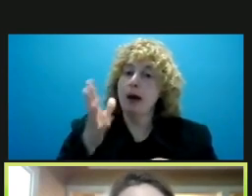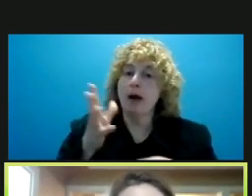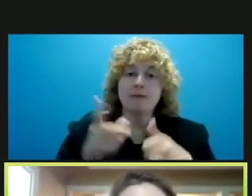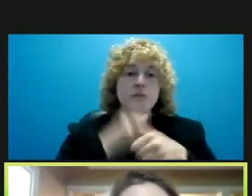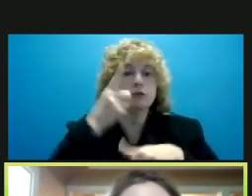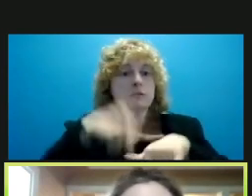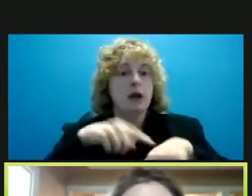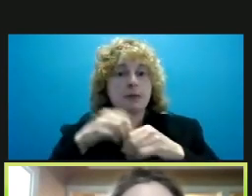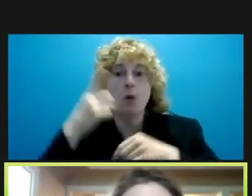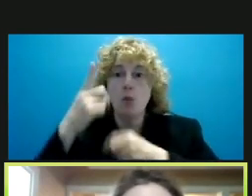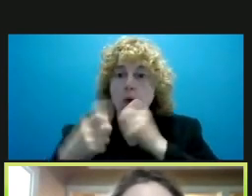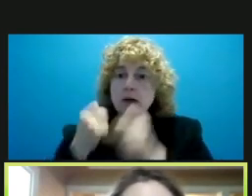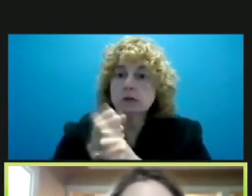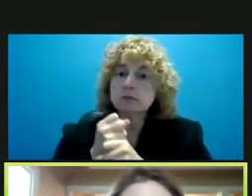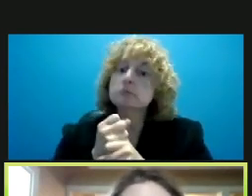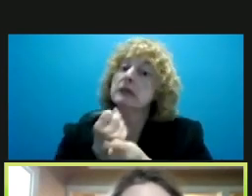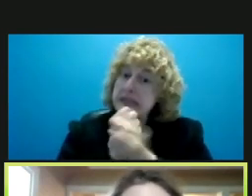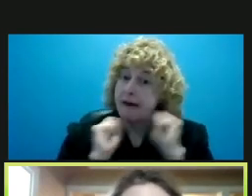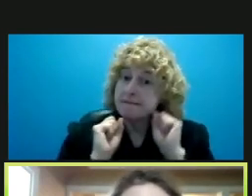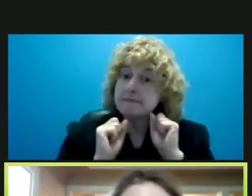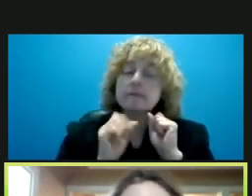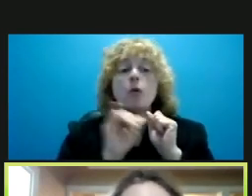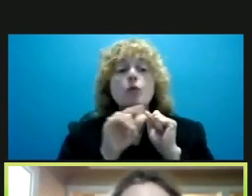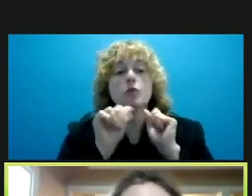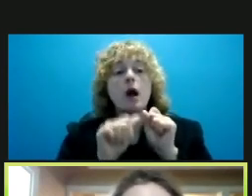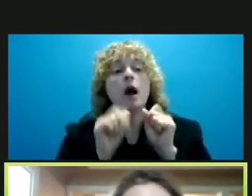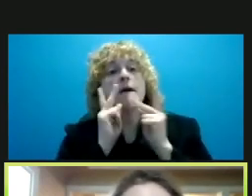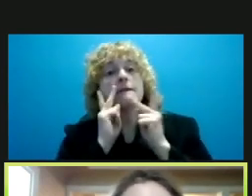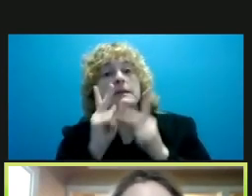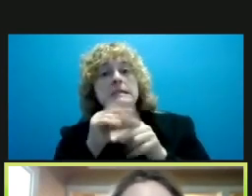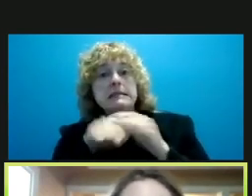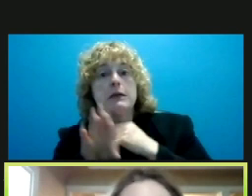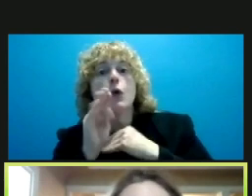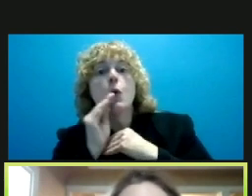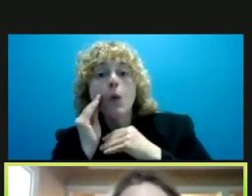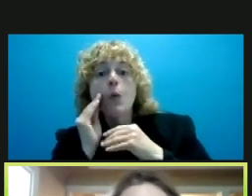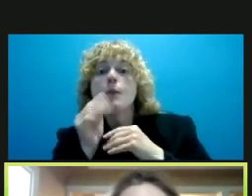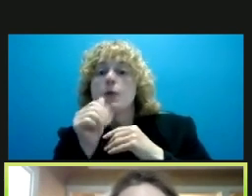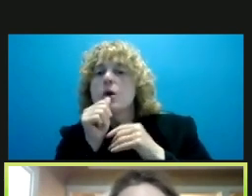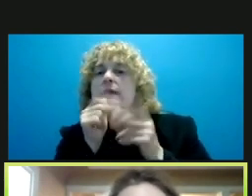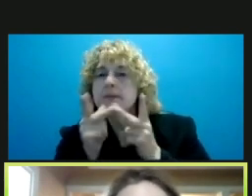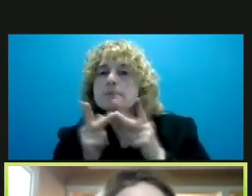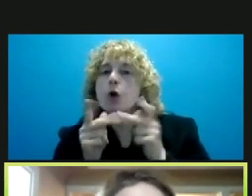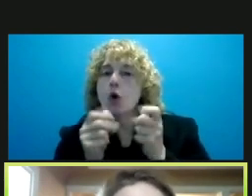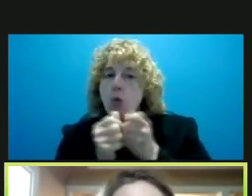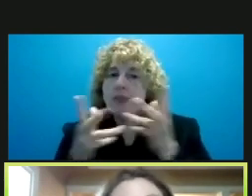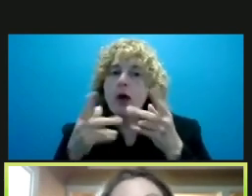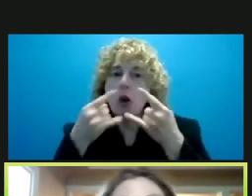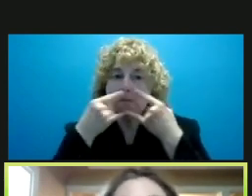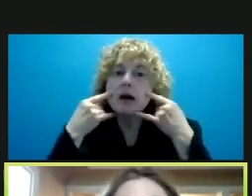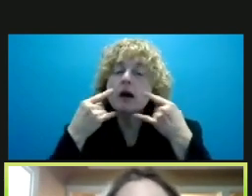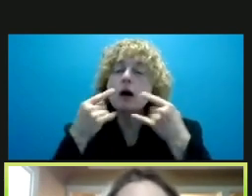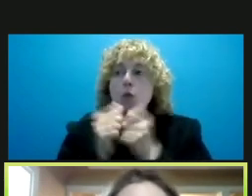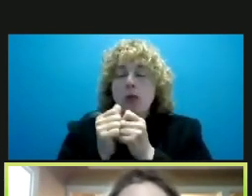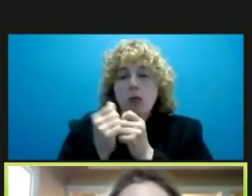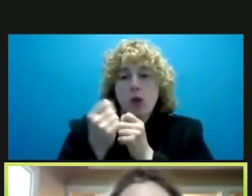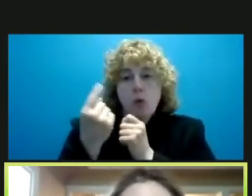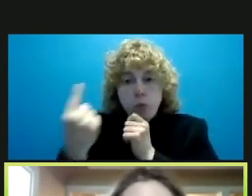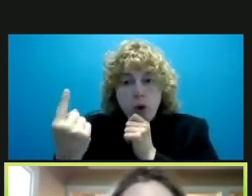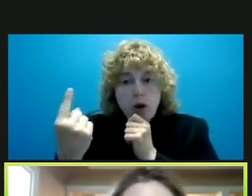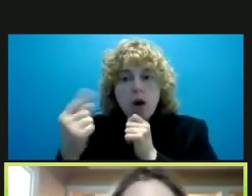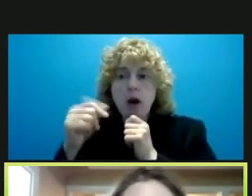You can also visit inside a home or private setting without a mask with one other unvaccinated household who are at low risk